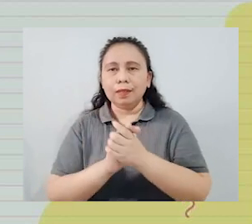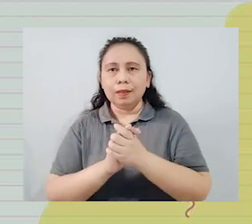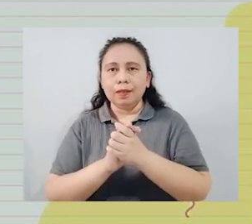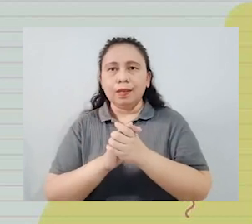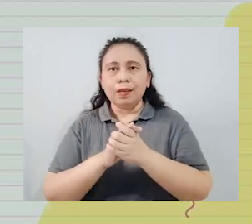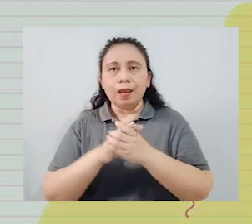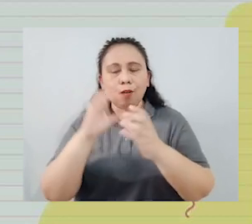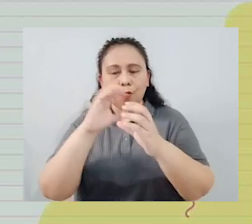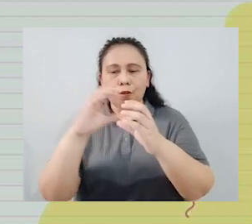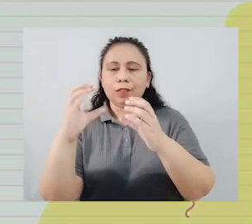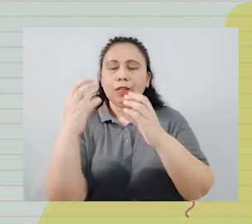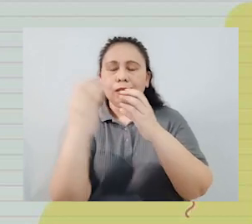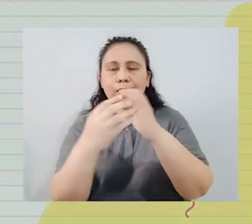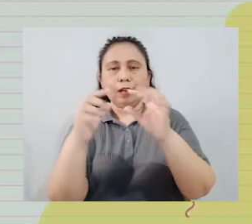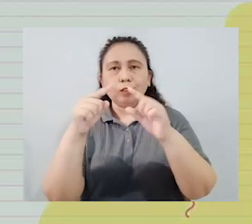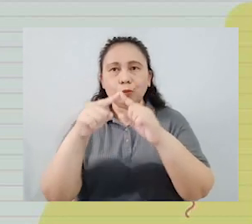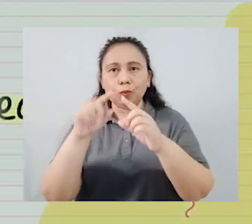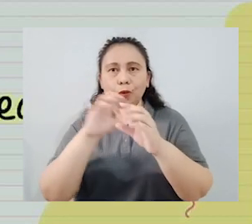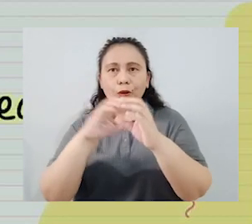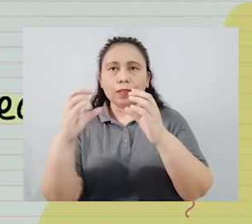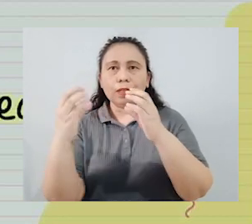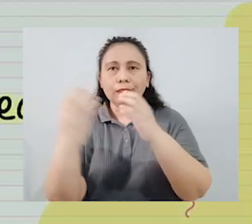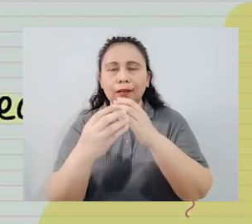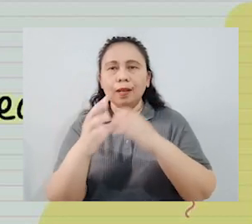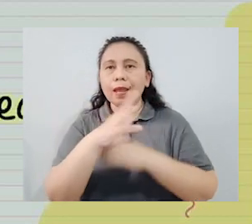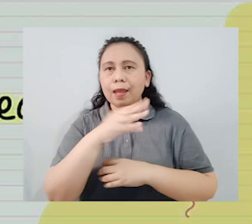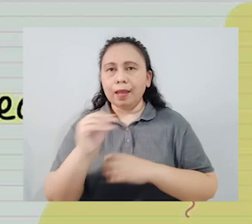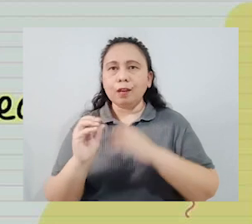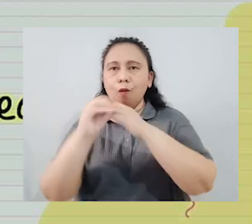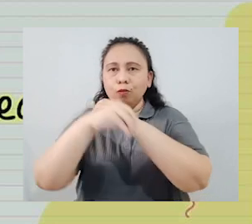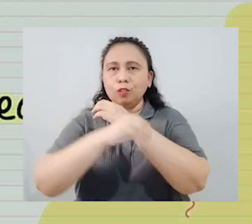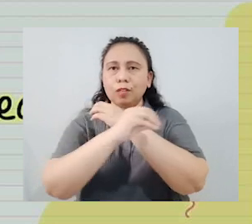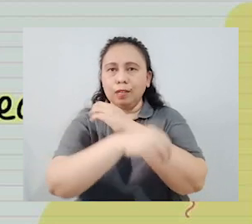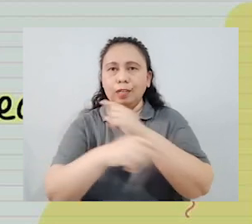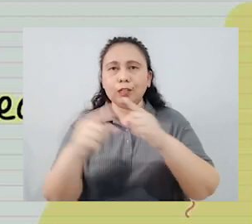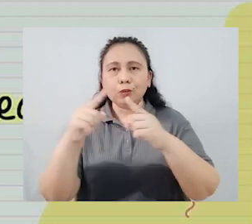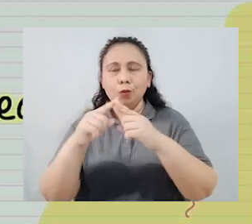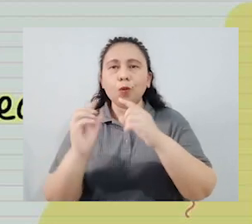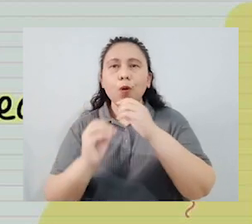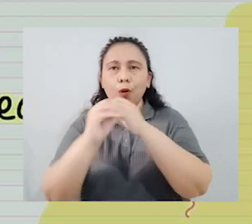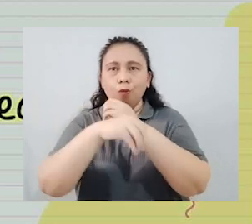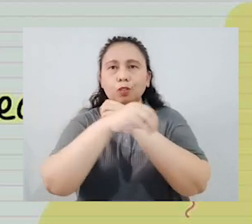continental to continental, and oceanic to oceanic.